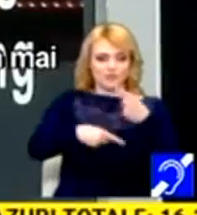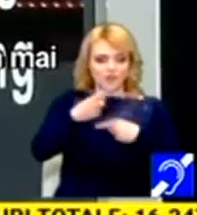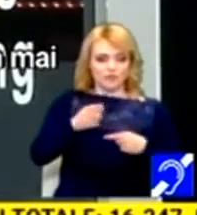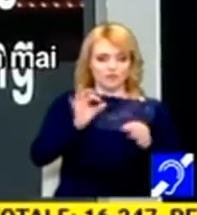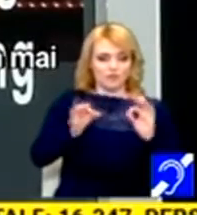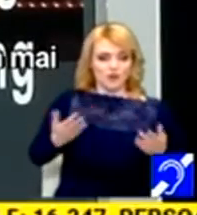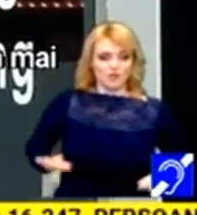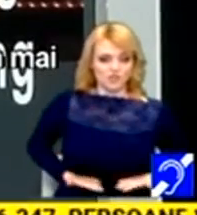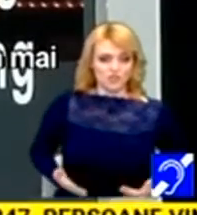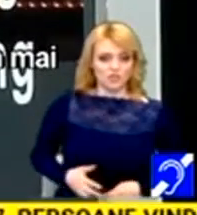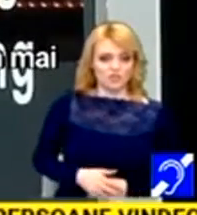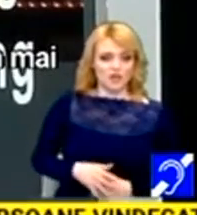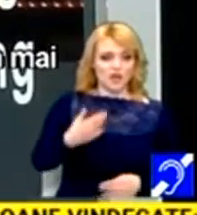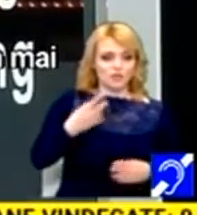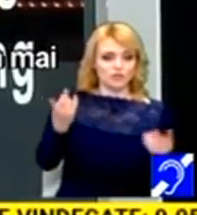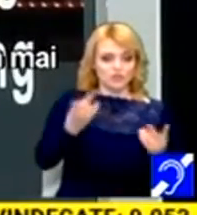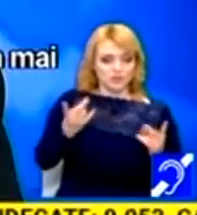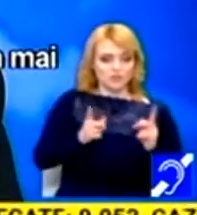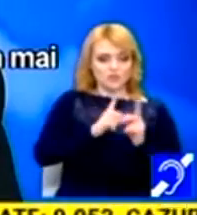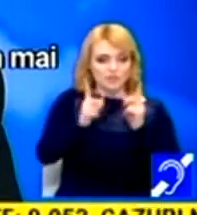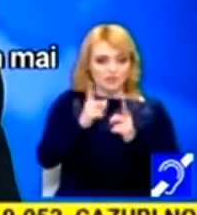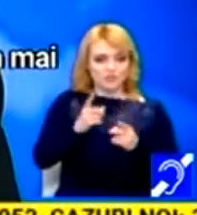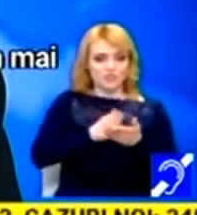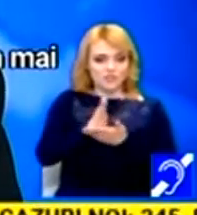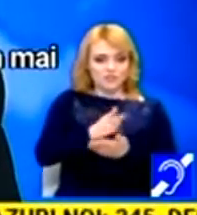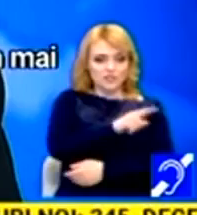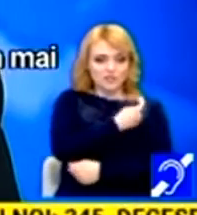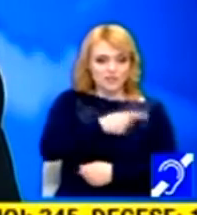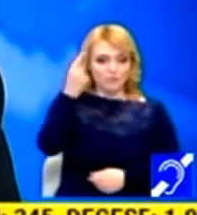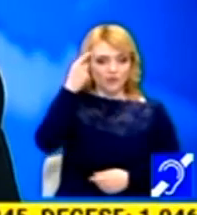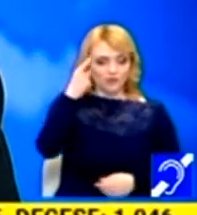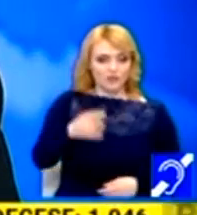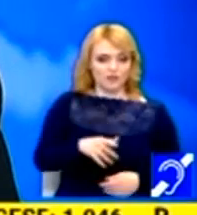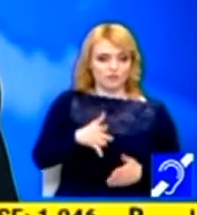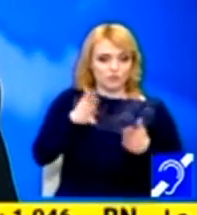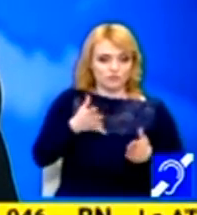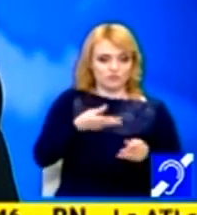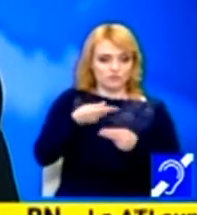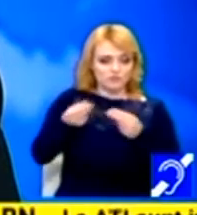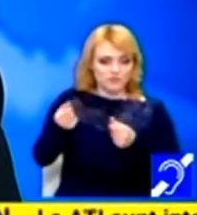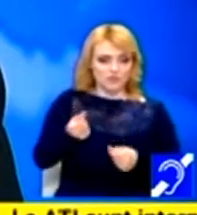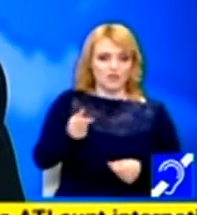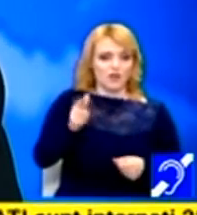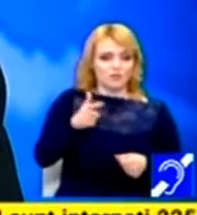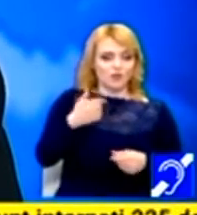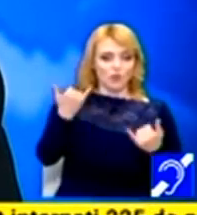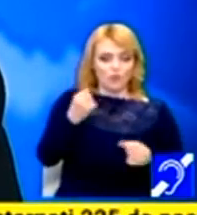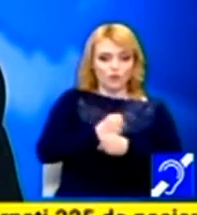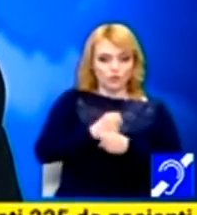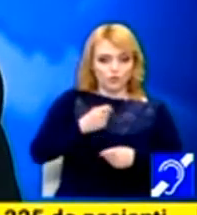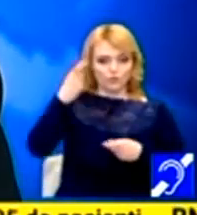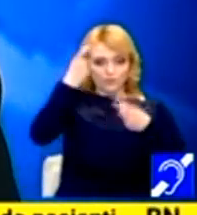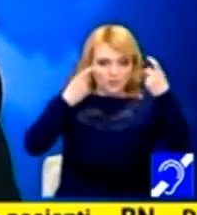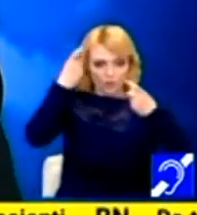more mental health services to the community and make sure mental health is included in universal health coverage. The United Nations